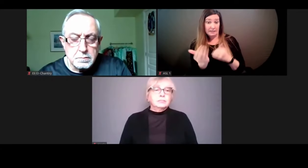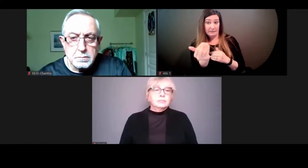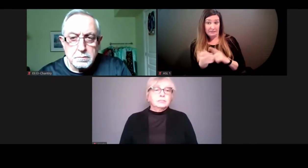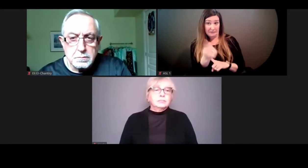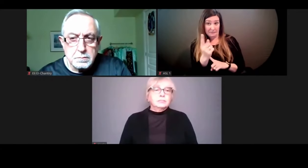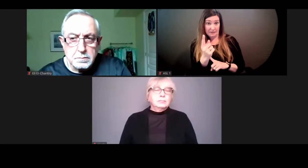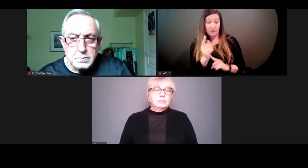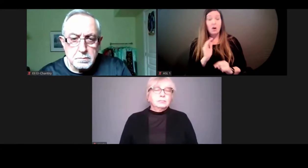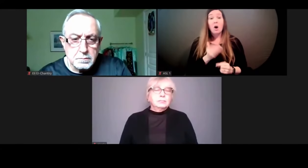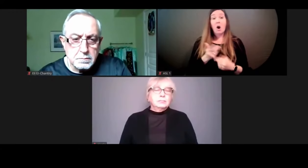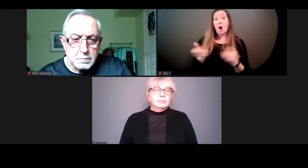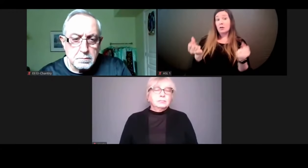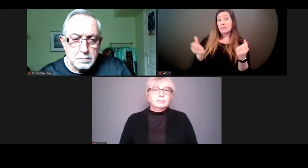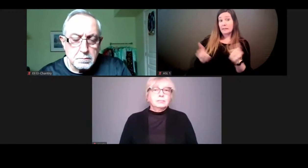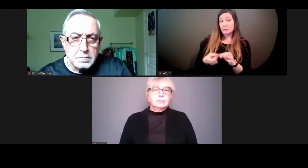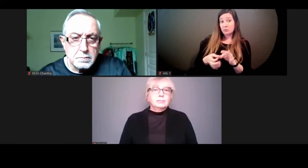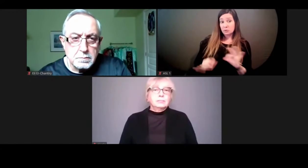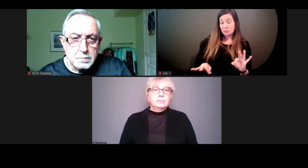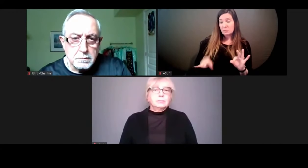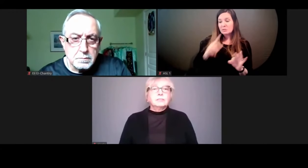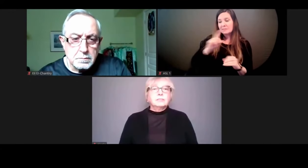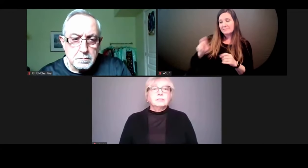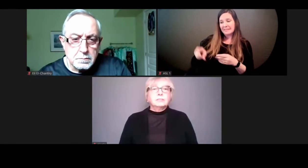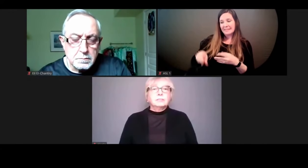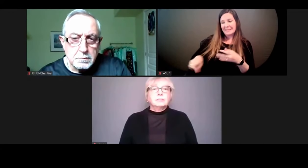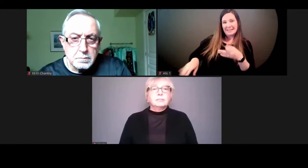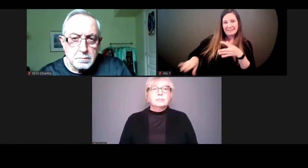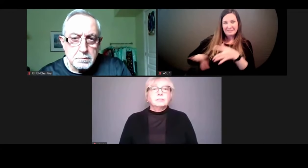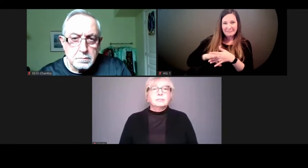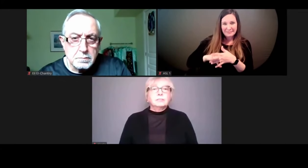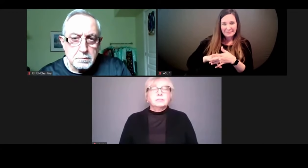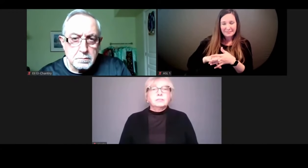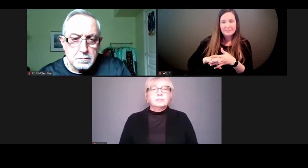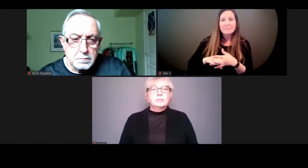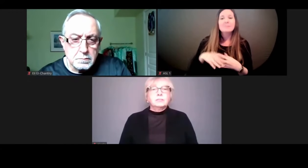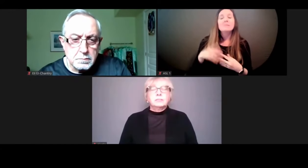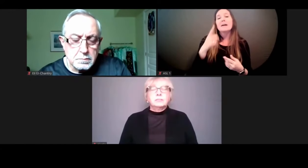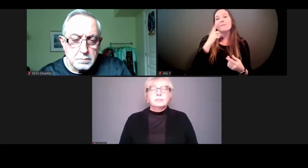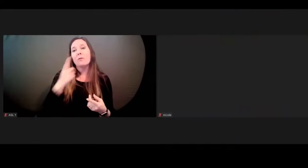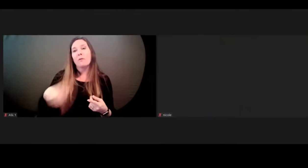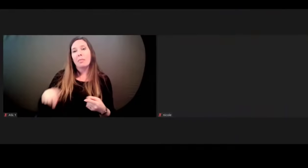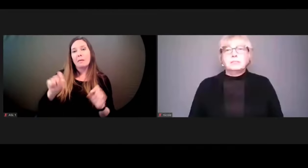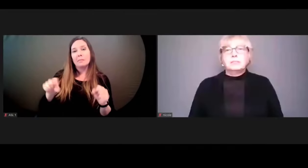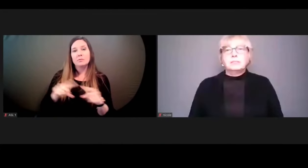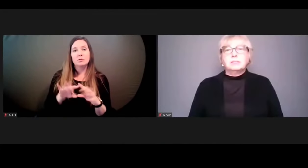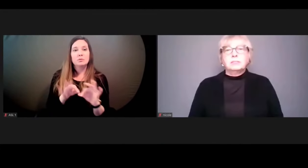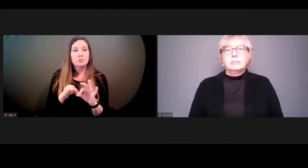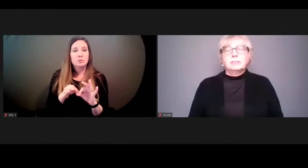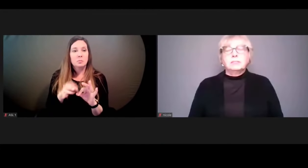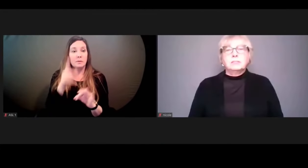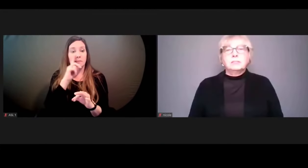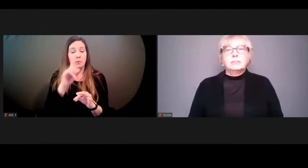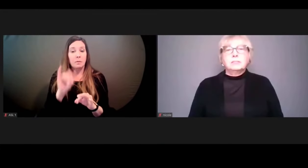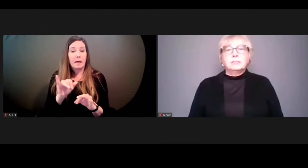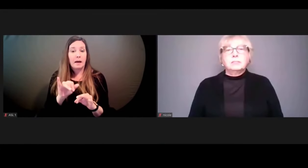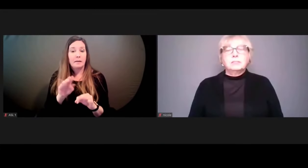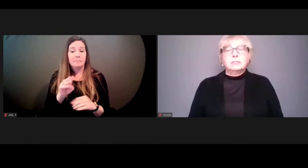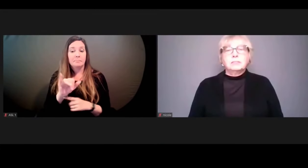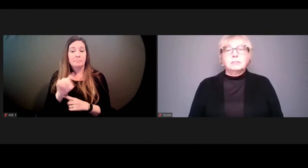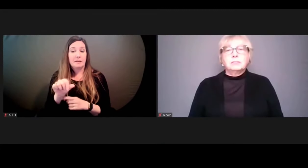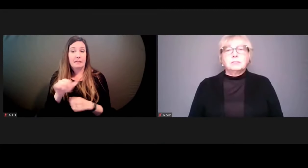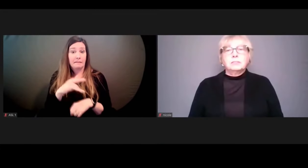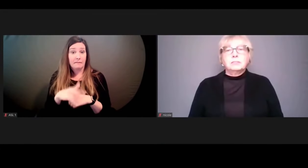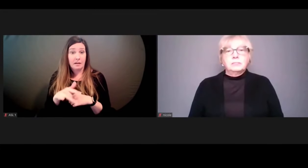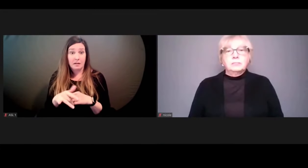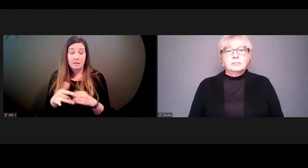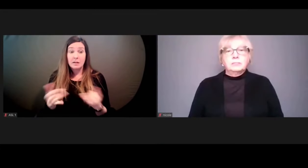language interpreters need a break to be able to interpret for the media availability. So there